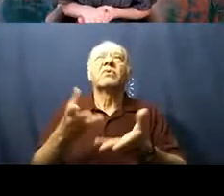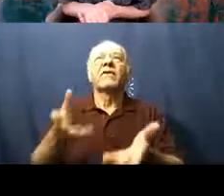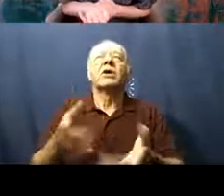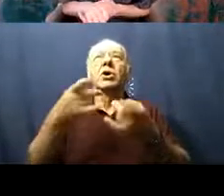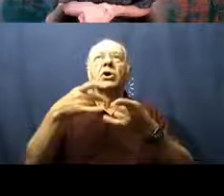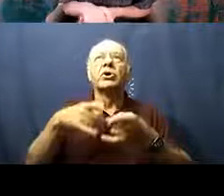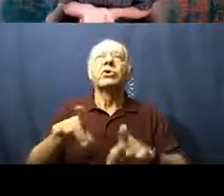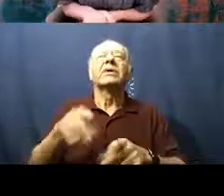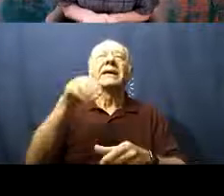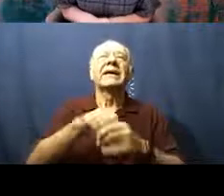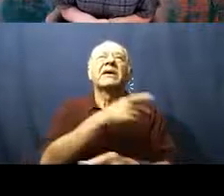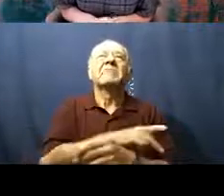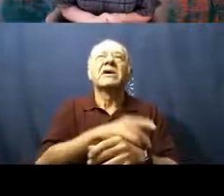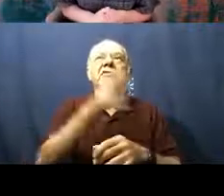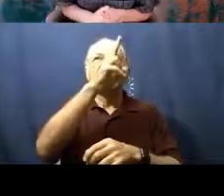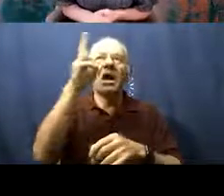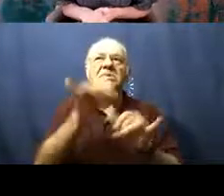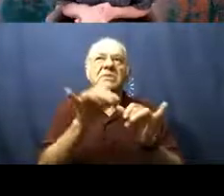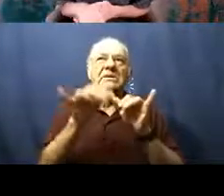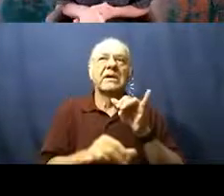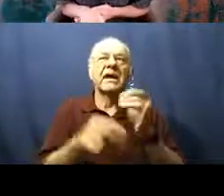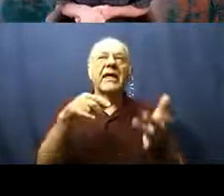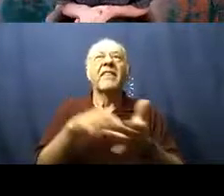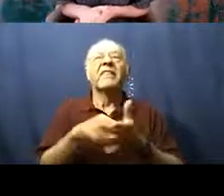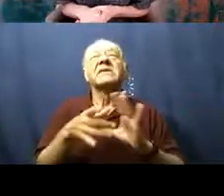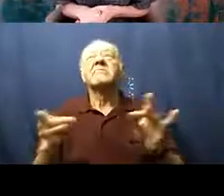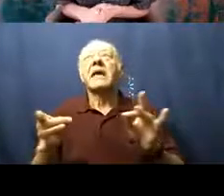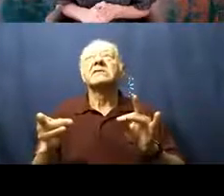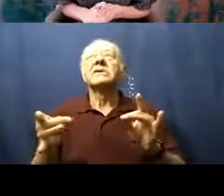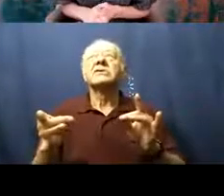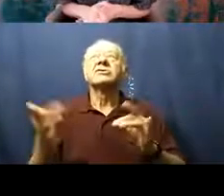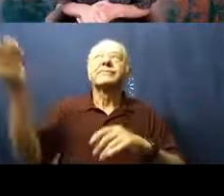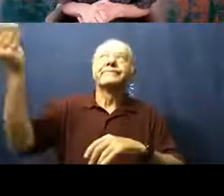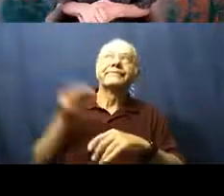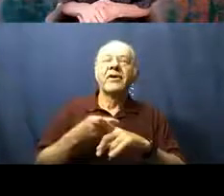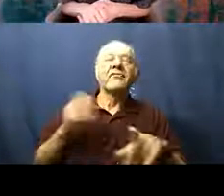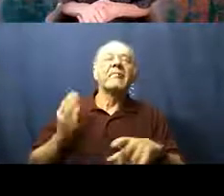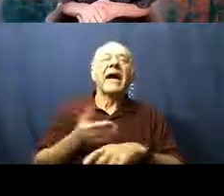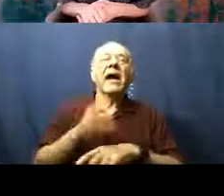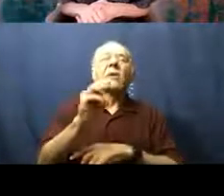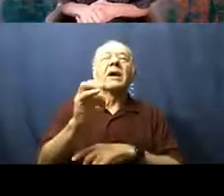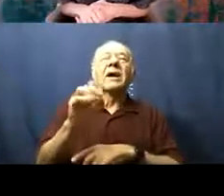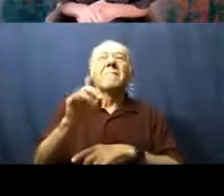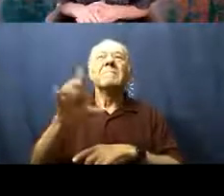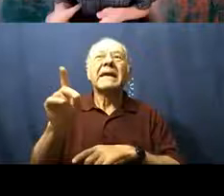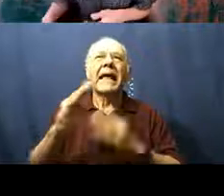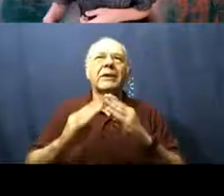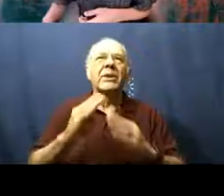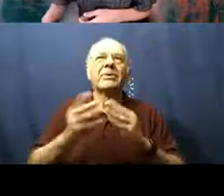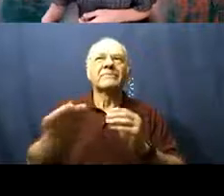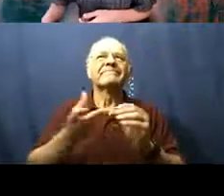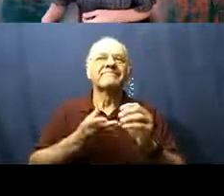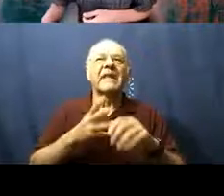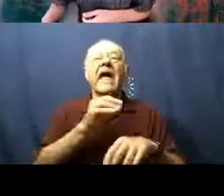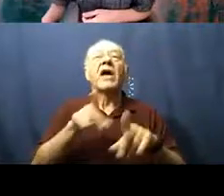an inpatient hospital stay. This is a message that came to us from our Medicaid community. And then enhancing the